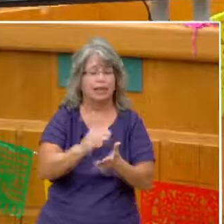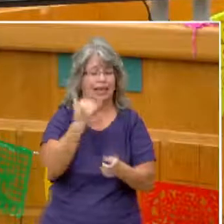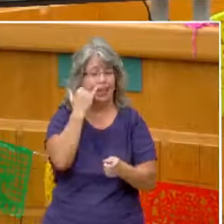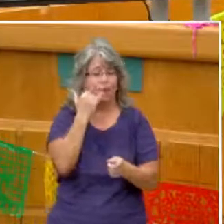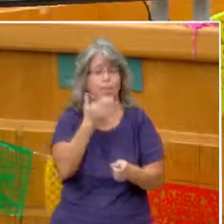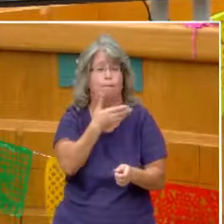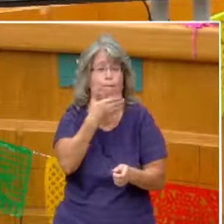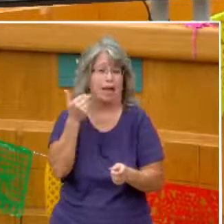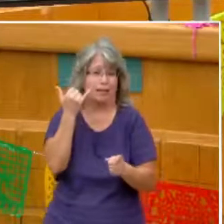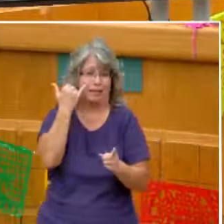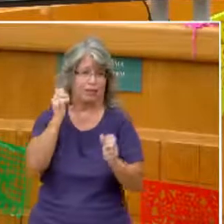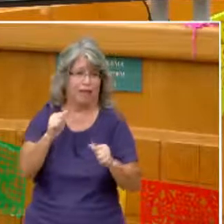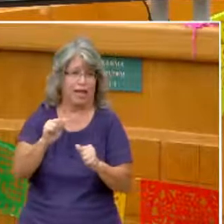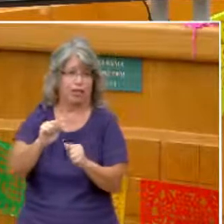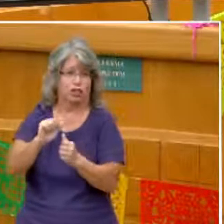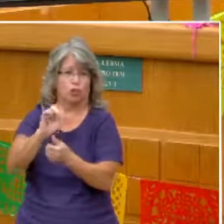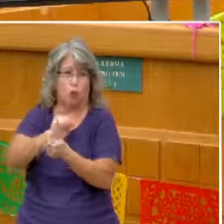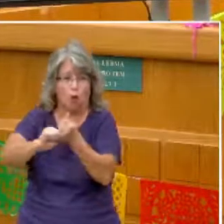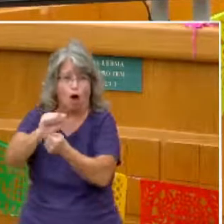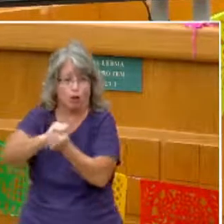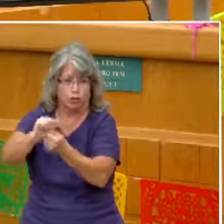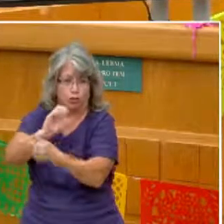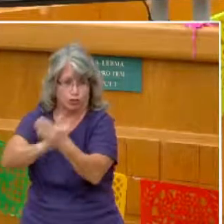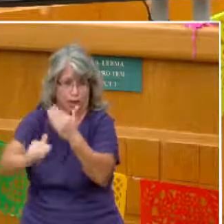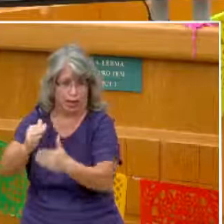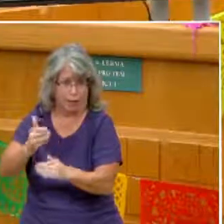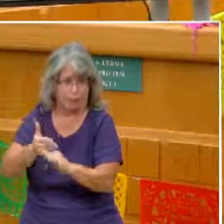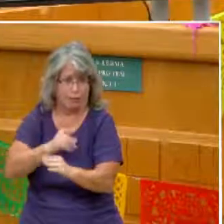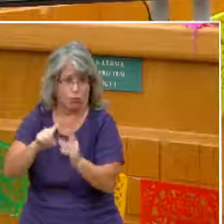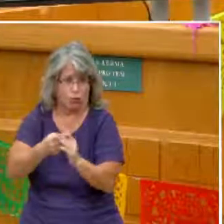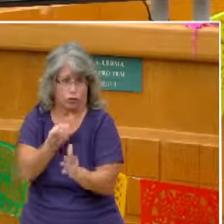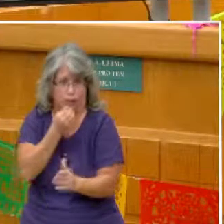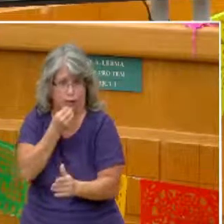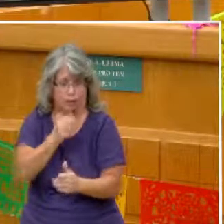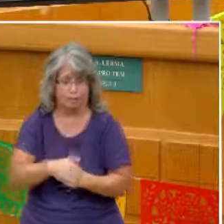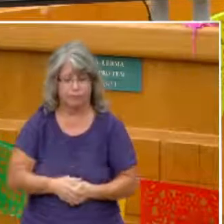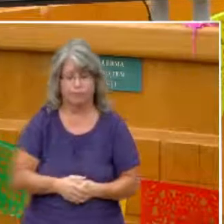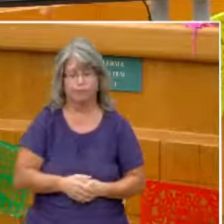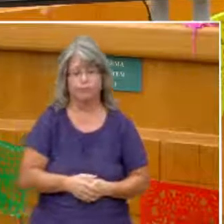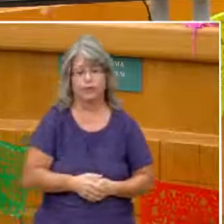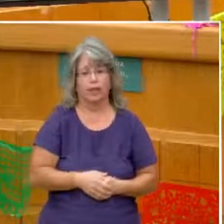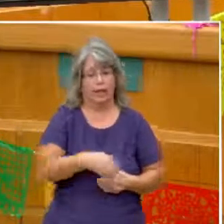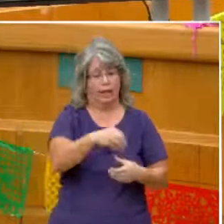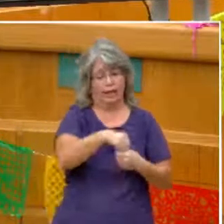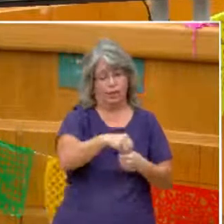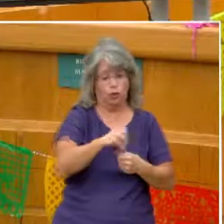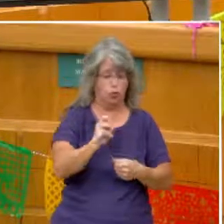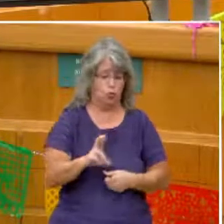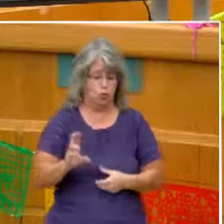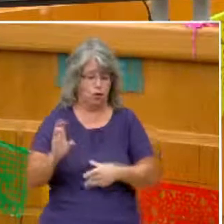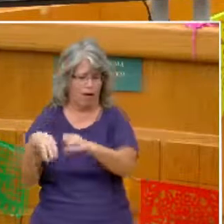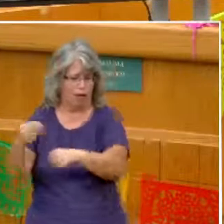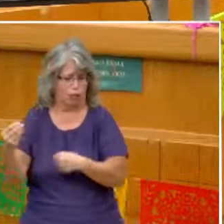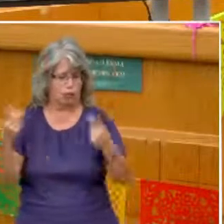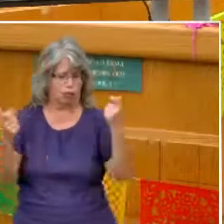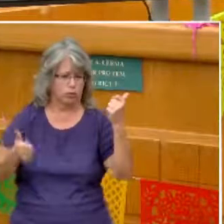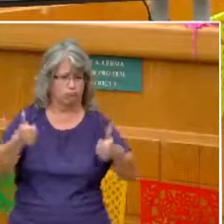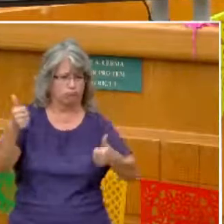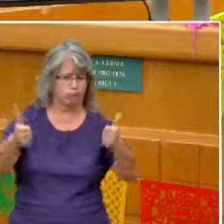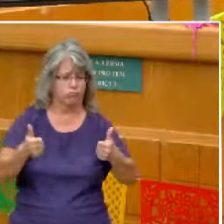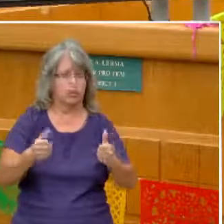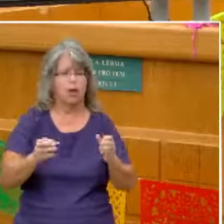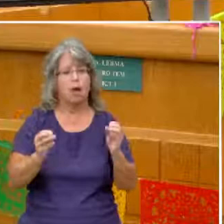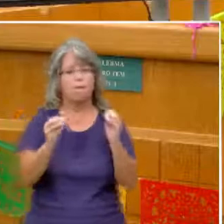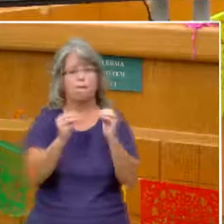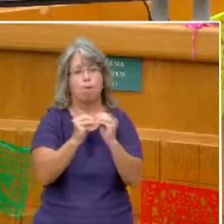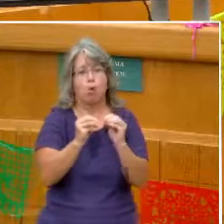before they start eating their treats. Indoors and outdoors, you're more likely to get or spread COVID-19 when you are in close contact